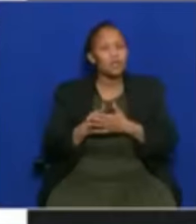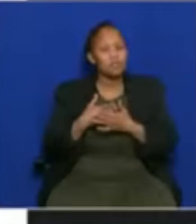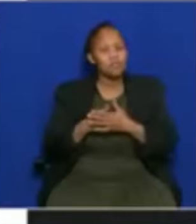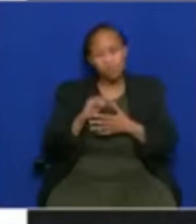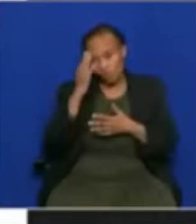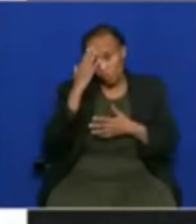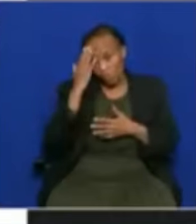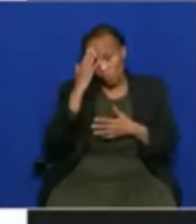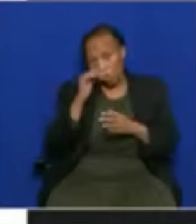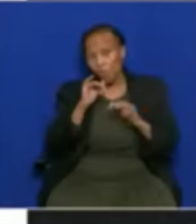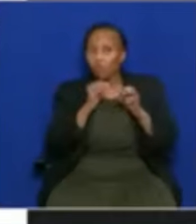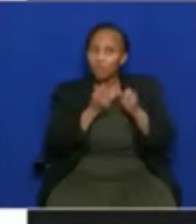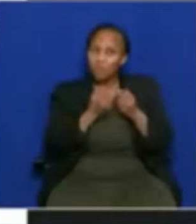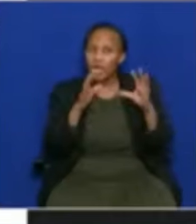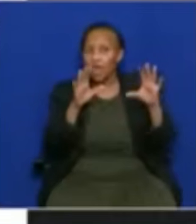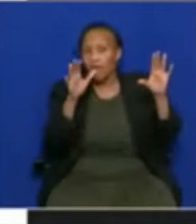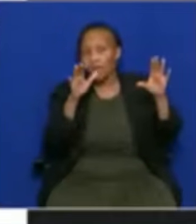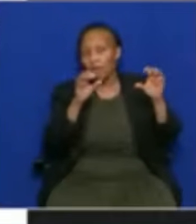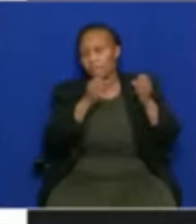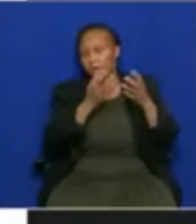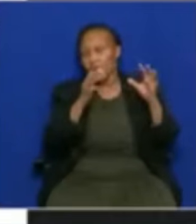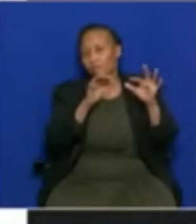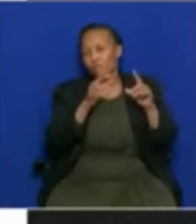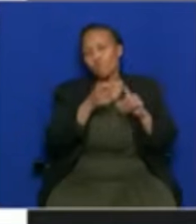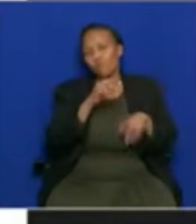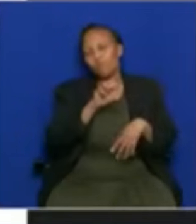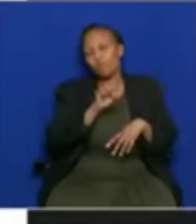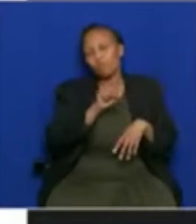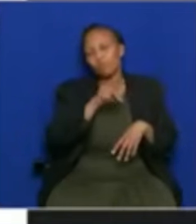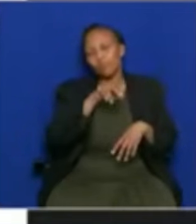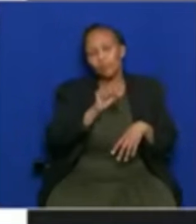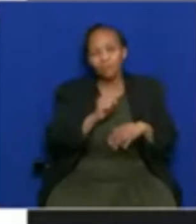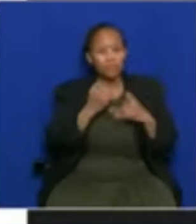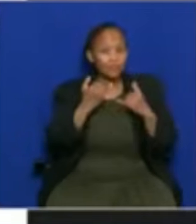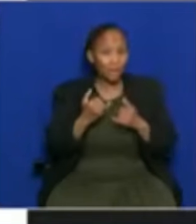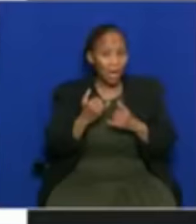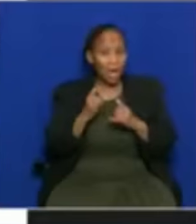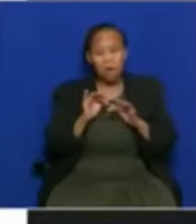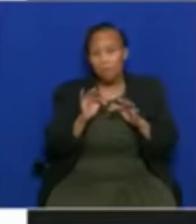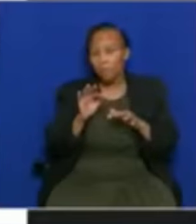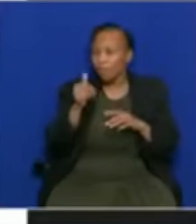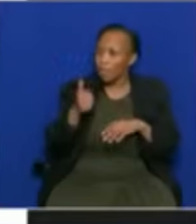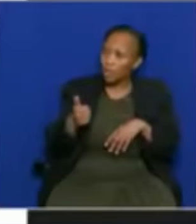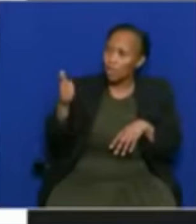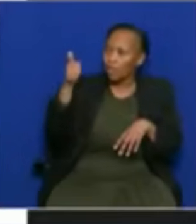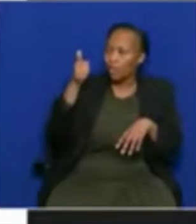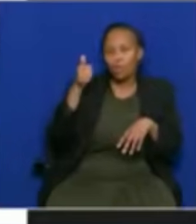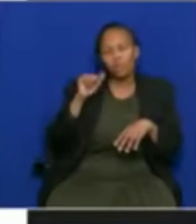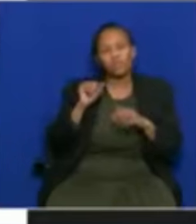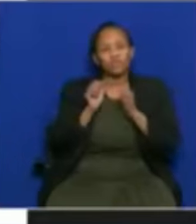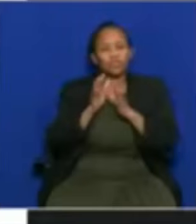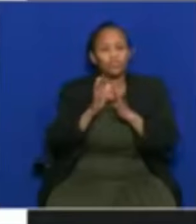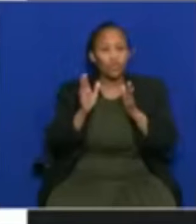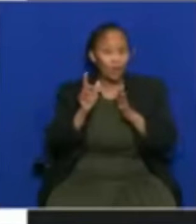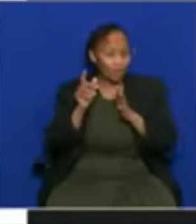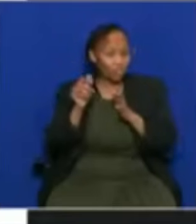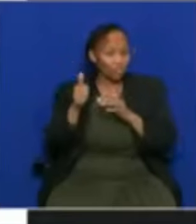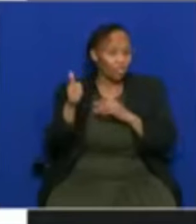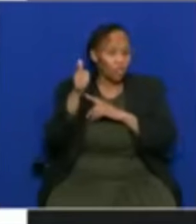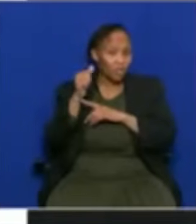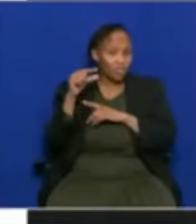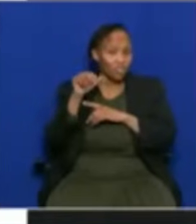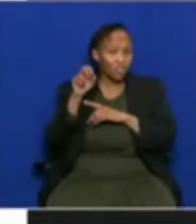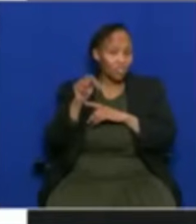been reasonable to expect accused one to have chosen major generals from CI to reduce compromising TSS and its operations. In so